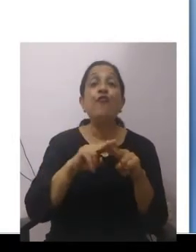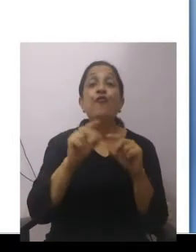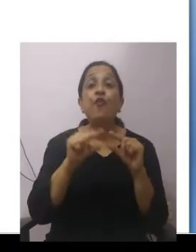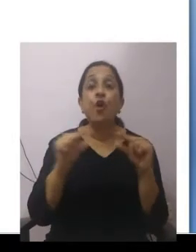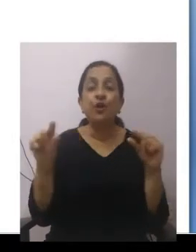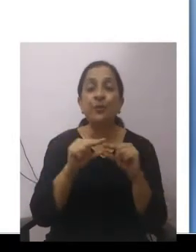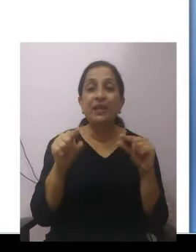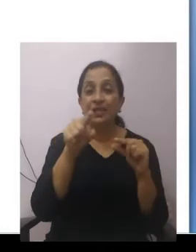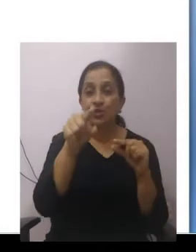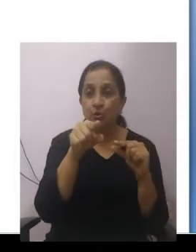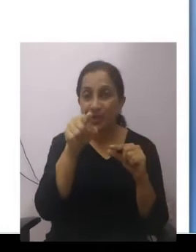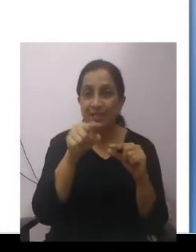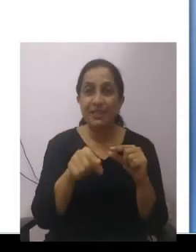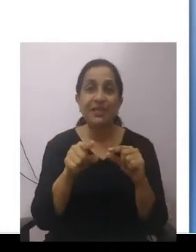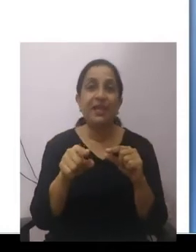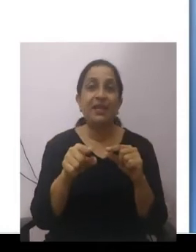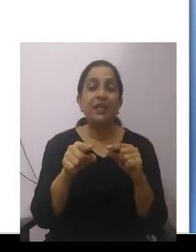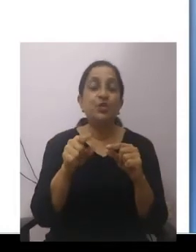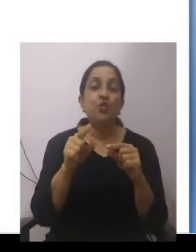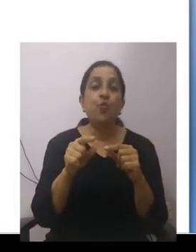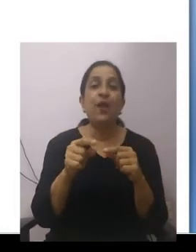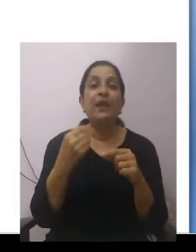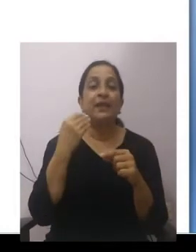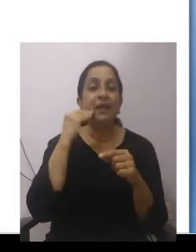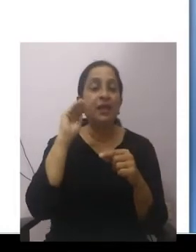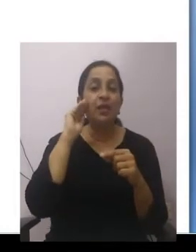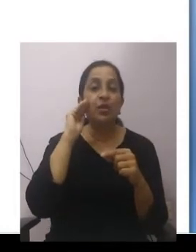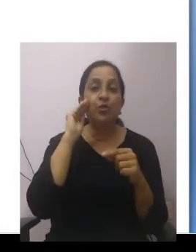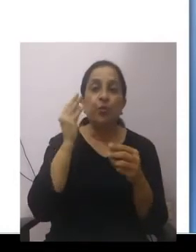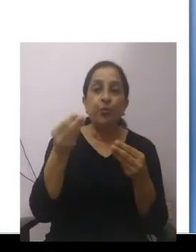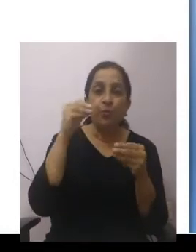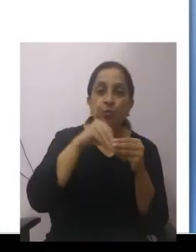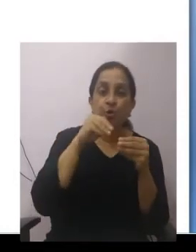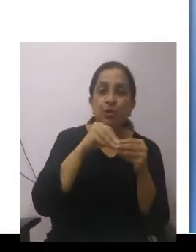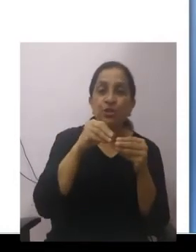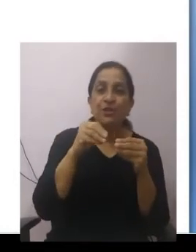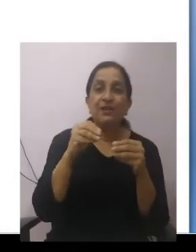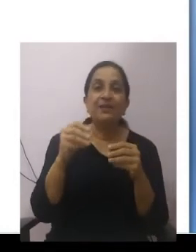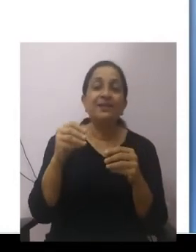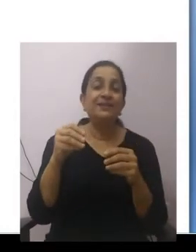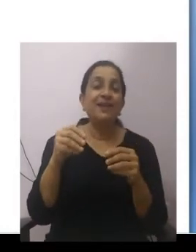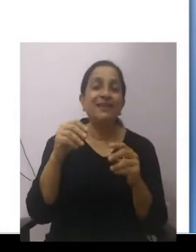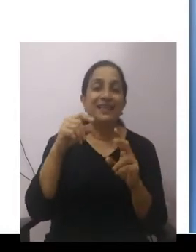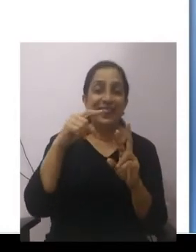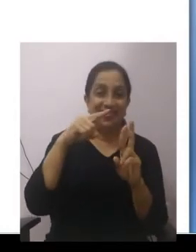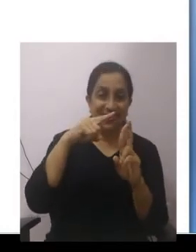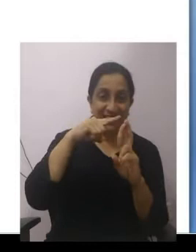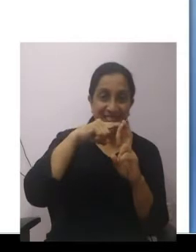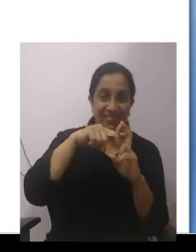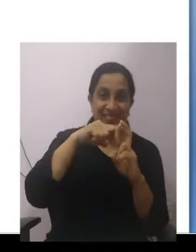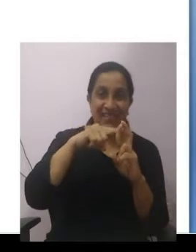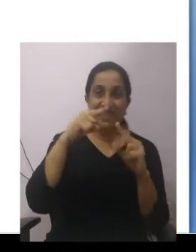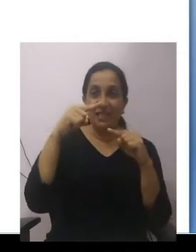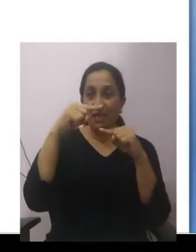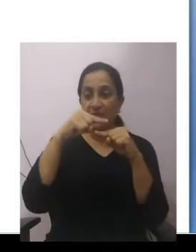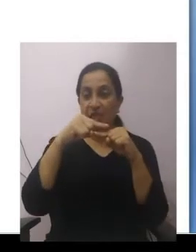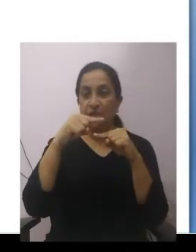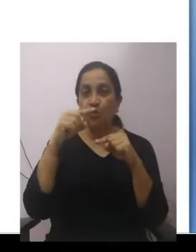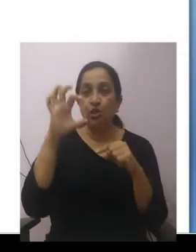0, it is called as orthogonal. If you remember that much is enough. It is not 1, remember, it is always 0.